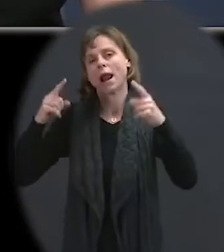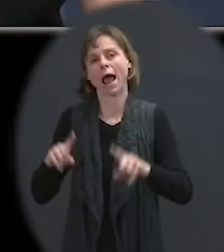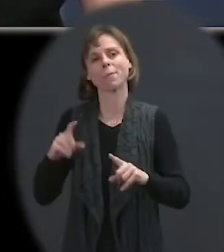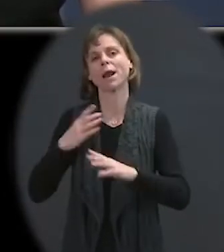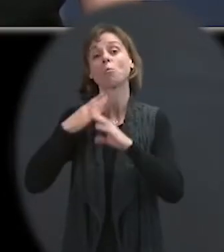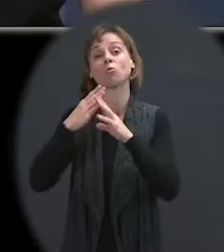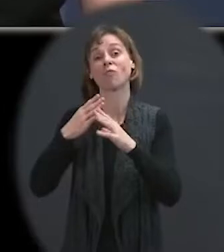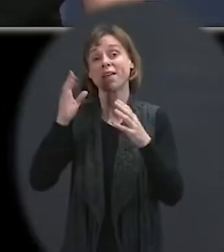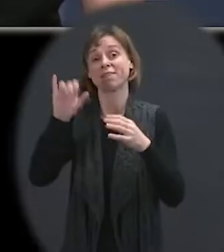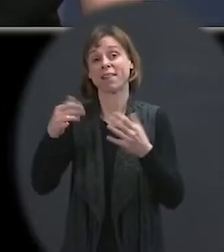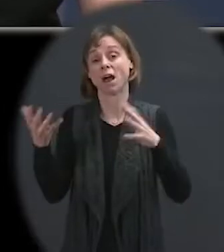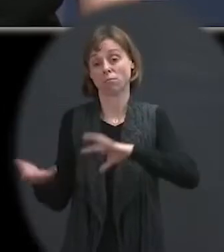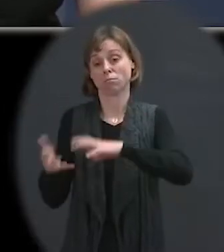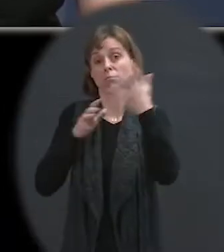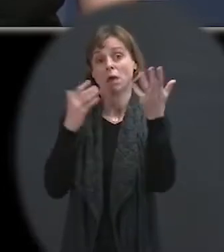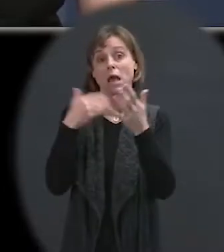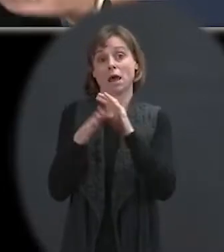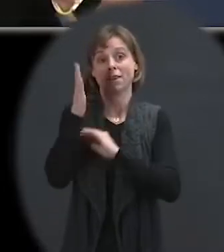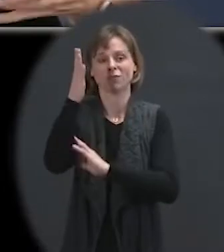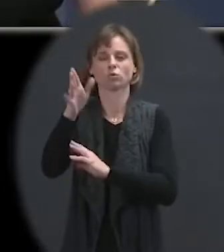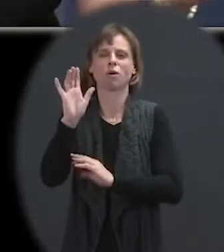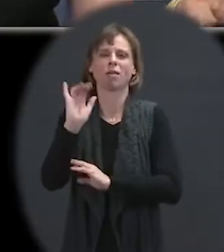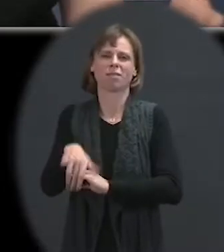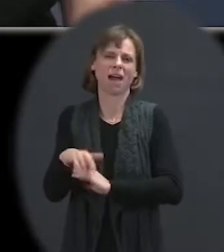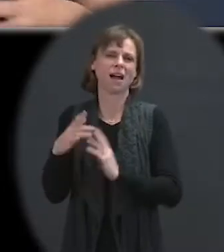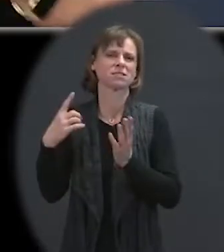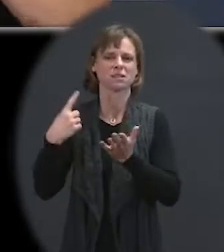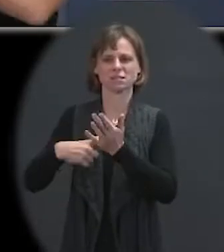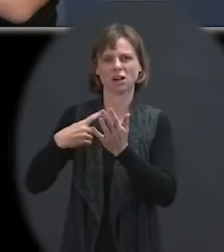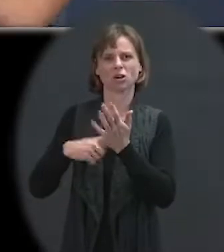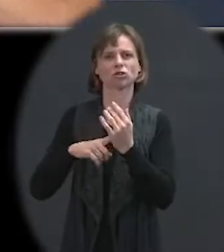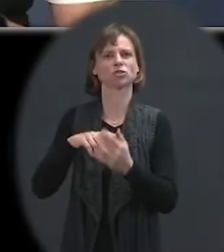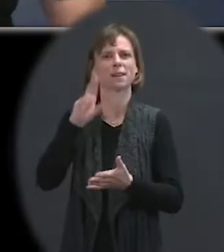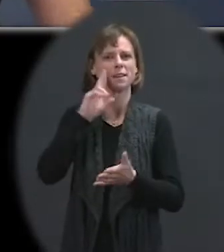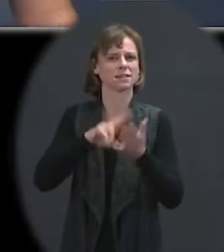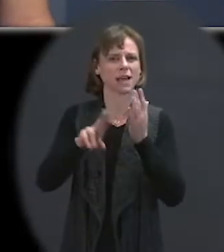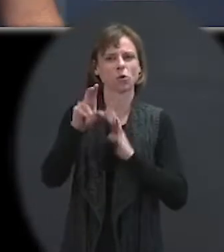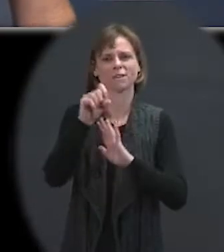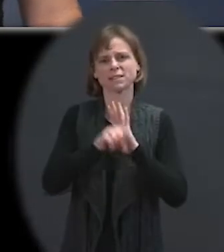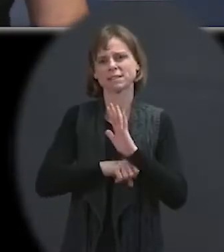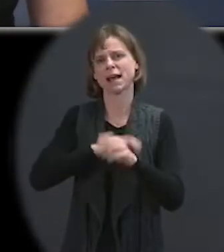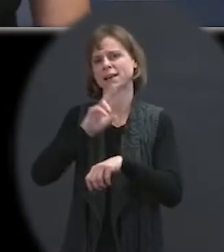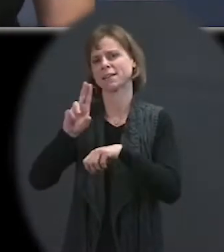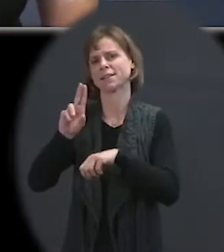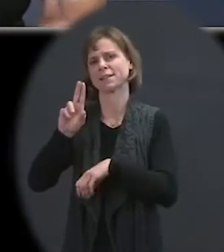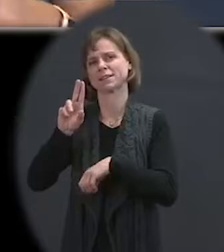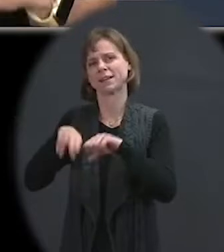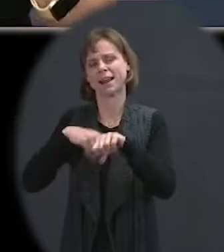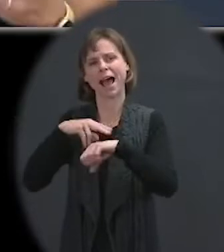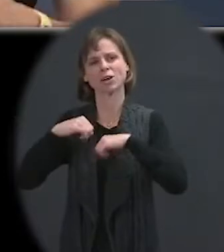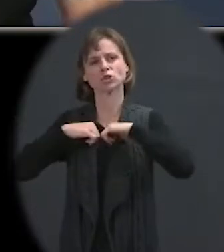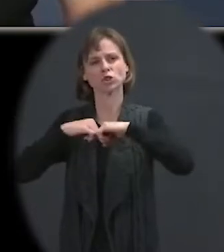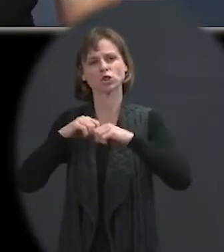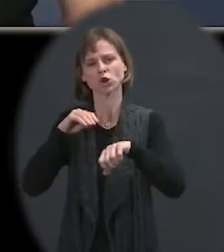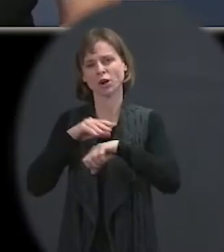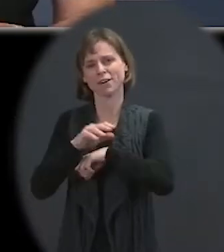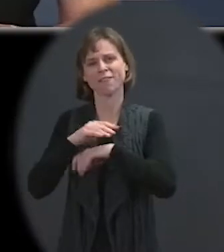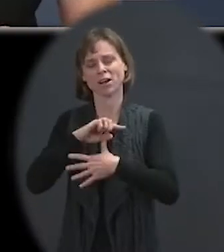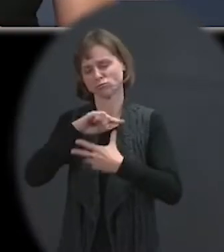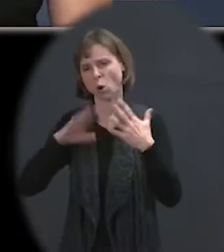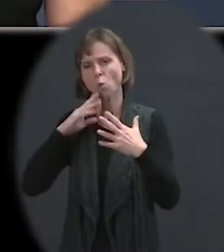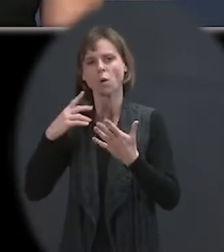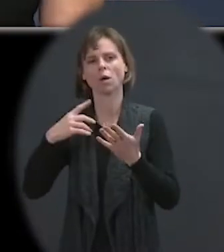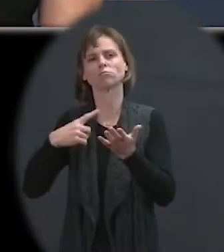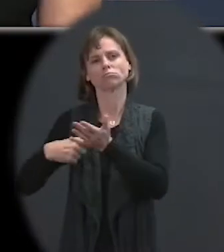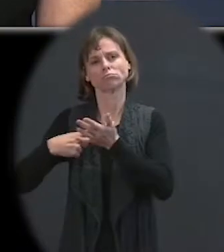topic of conversation and a range of conversations the President has, the Secretary of State, our National Security Advisor, Jake Sullivan has, and I expect those will